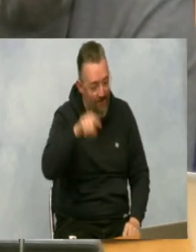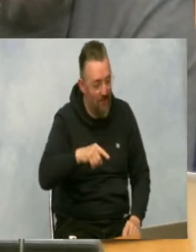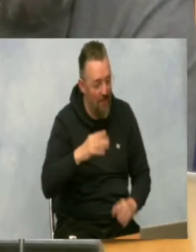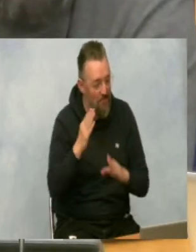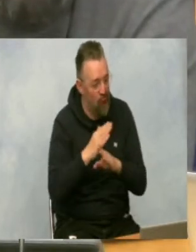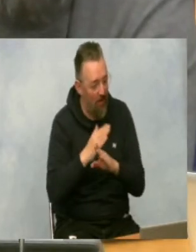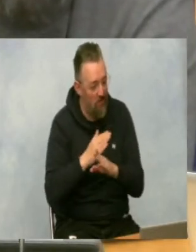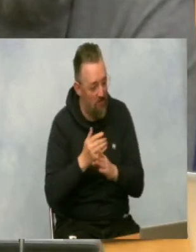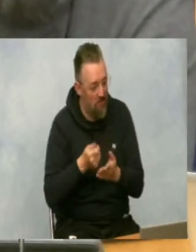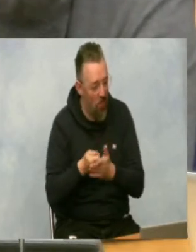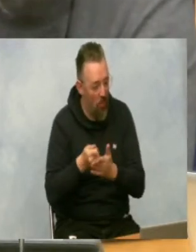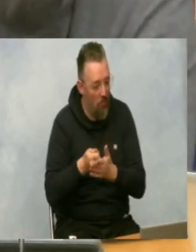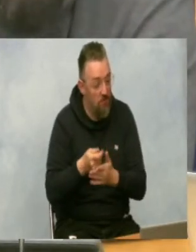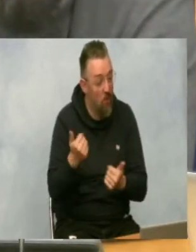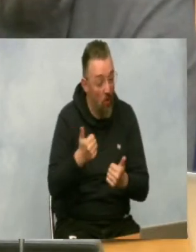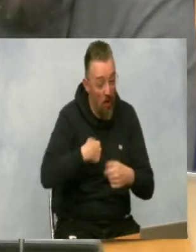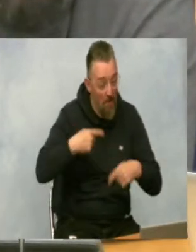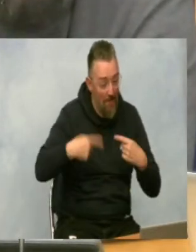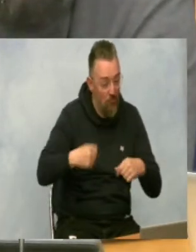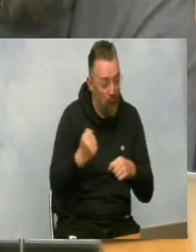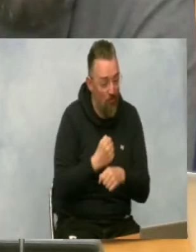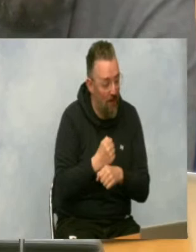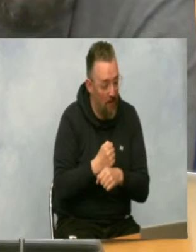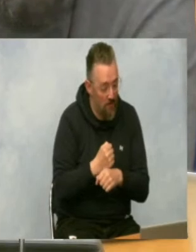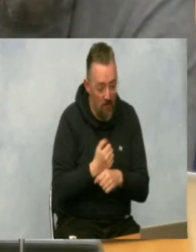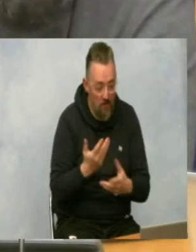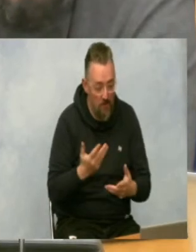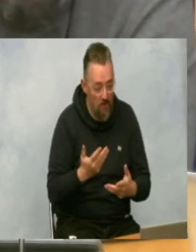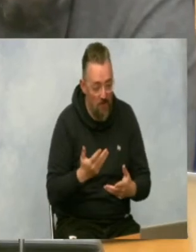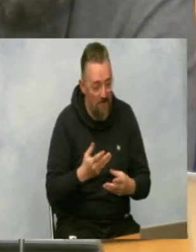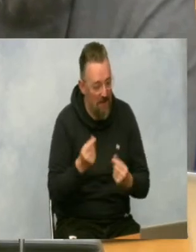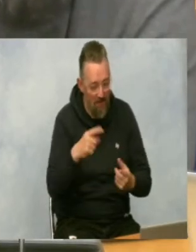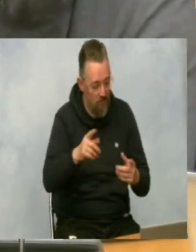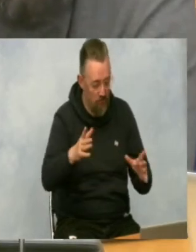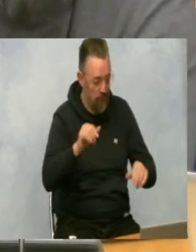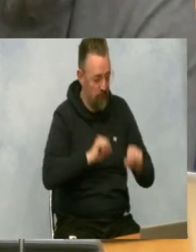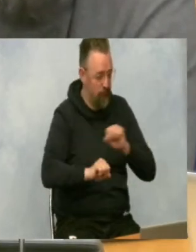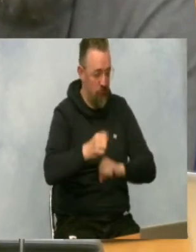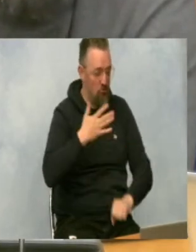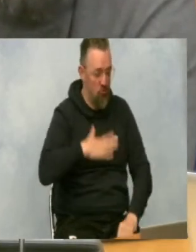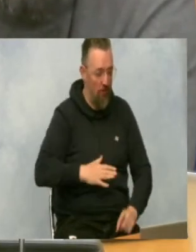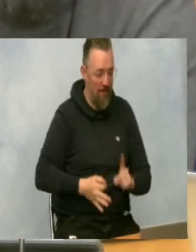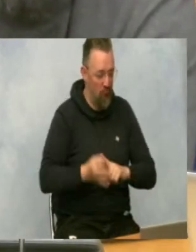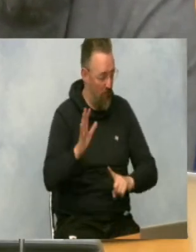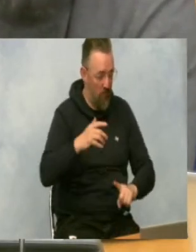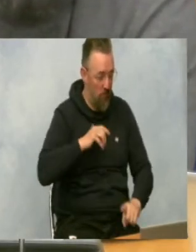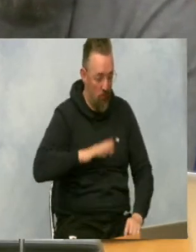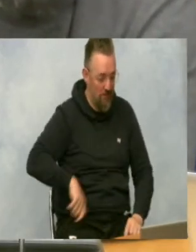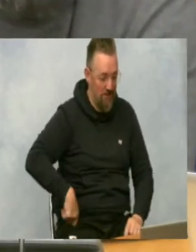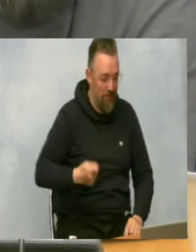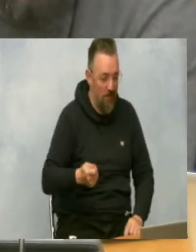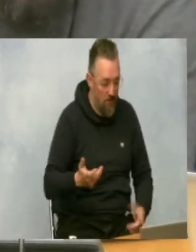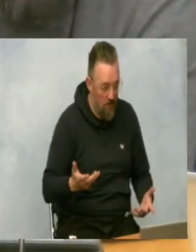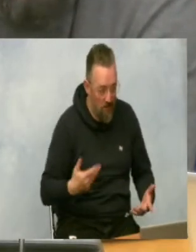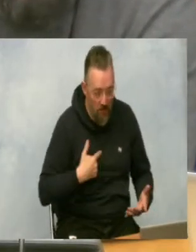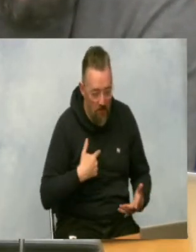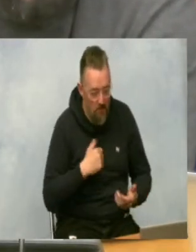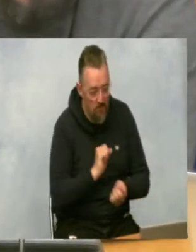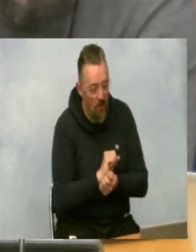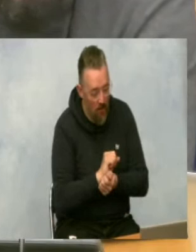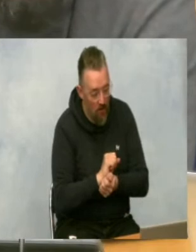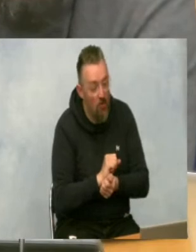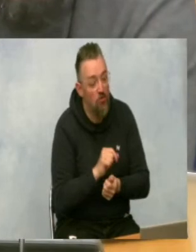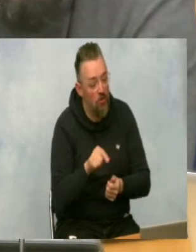private landlords who are often not particularly keen to improve their properties. So it really would be a kind